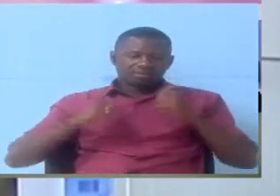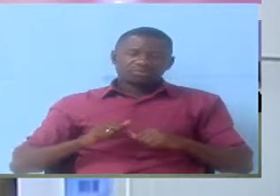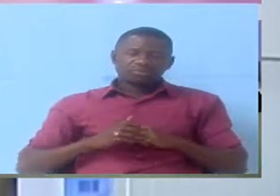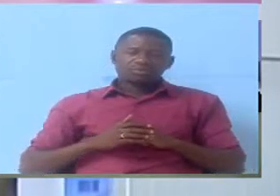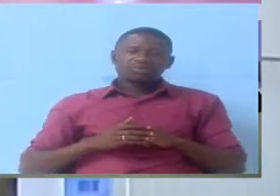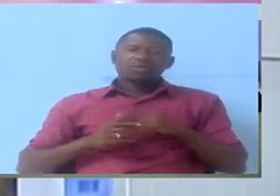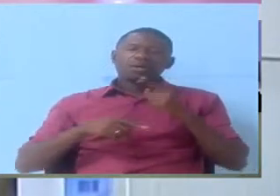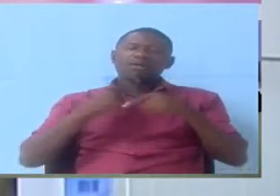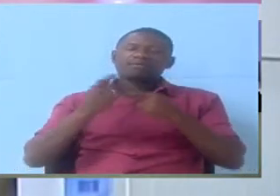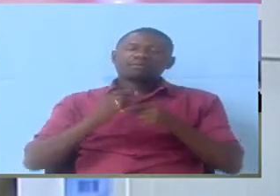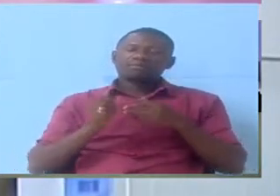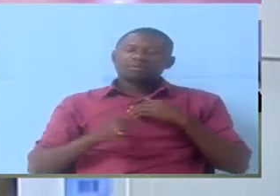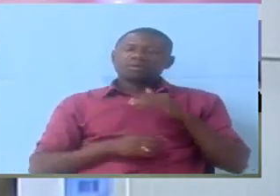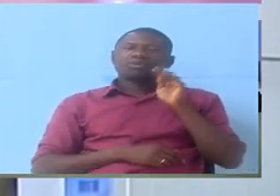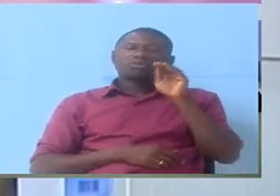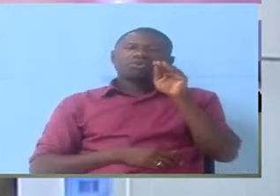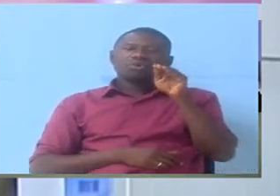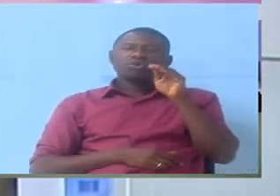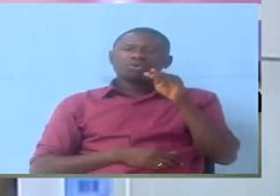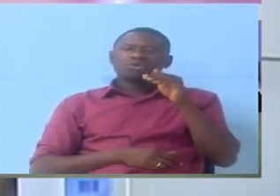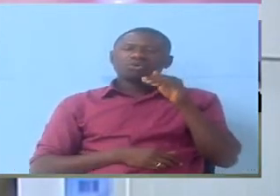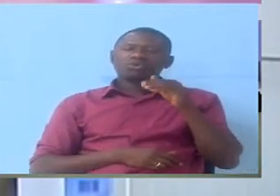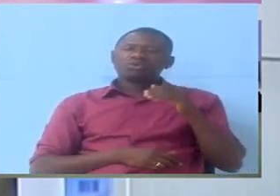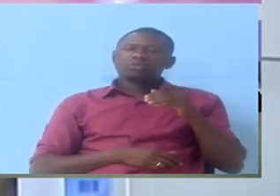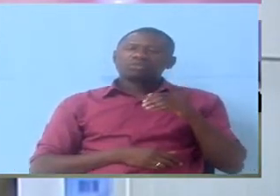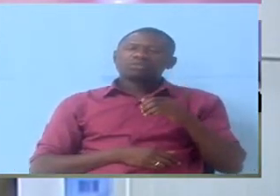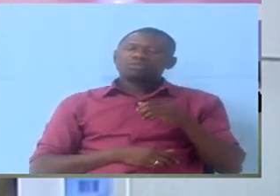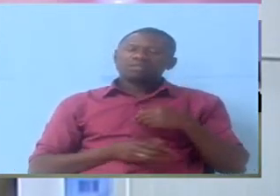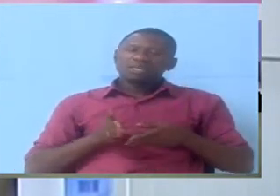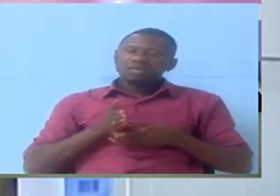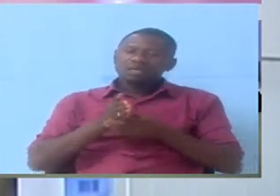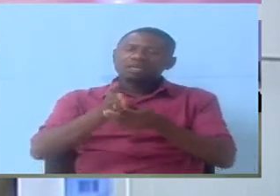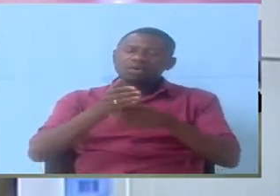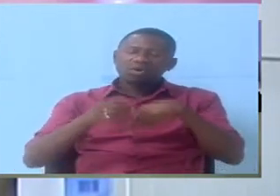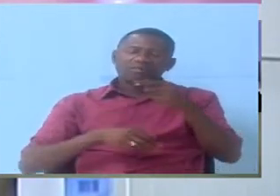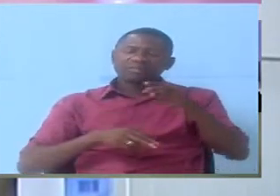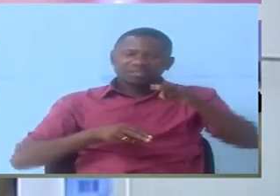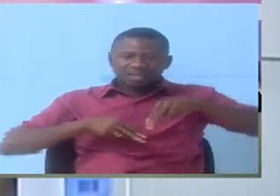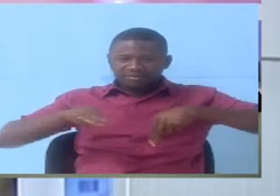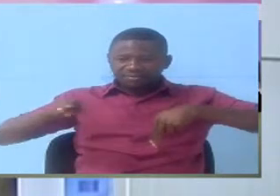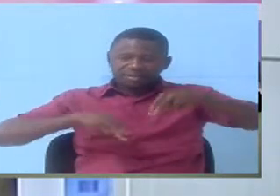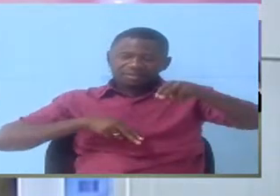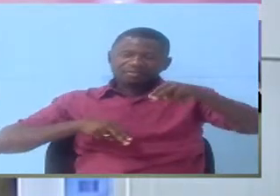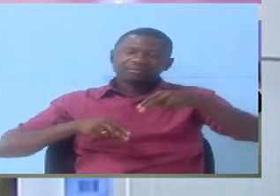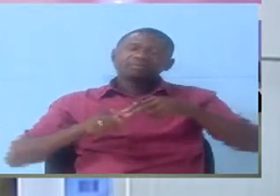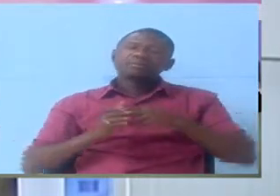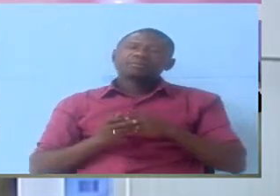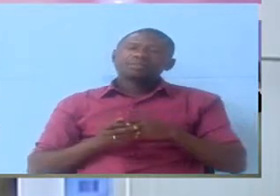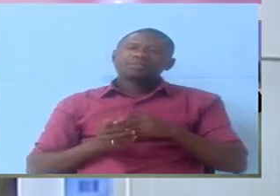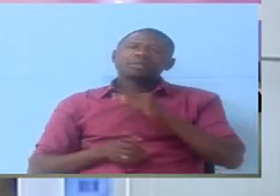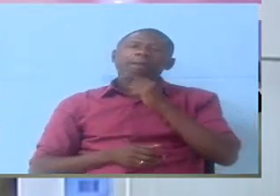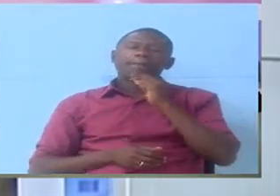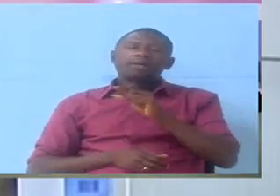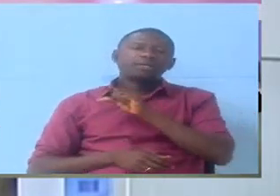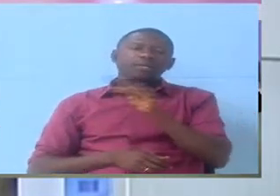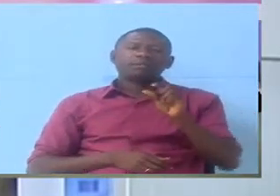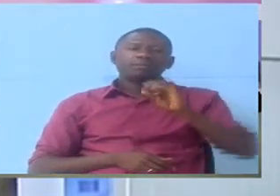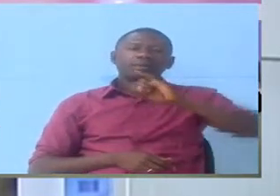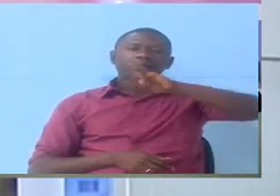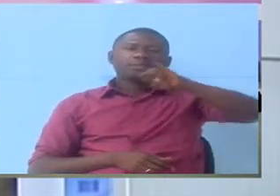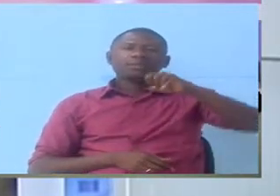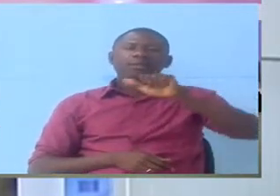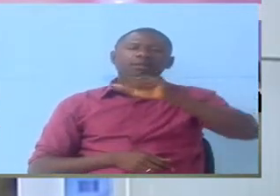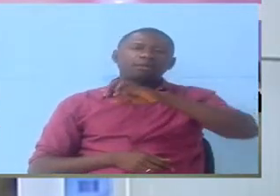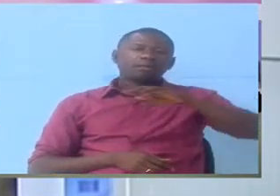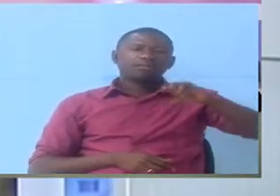So then I called the commissioner for traffic. Commissioner memmarta traffic o la ngo kumandi. They called him commissioner Jame Konta. Kafa commissioner Jame